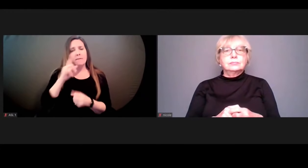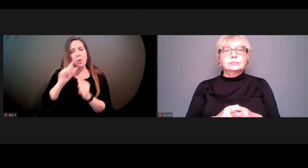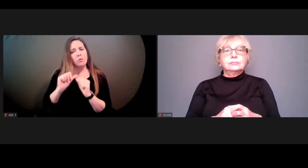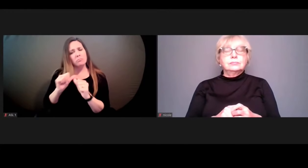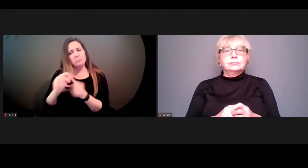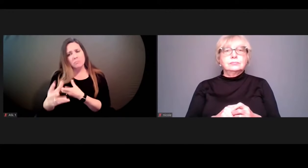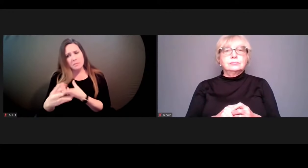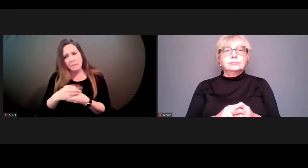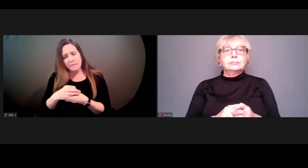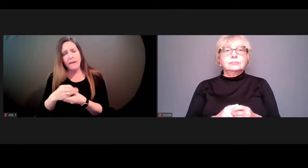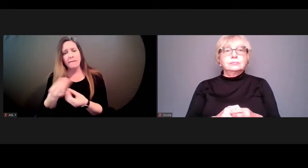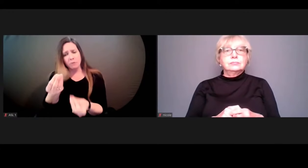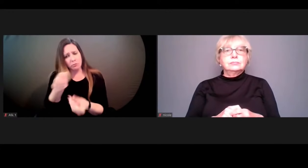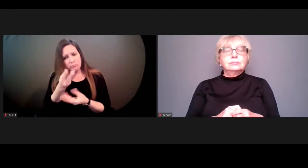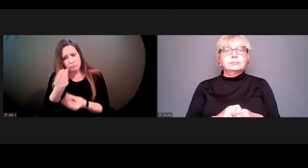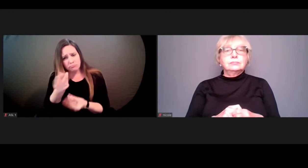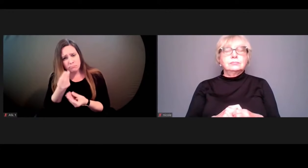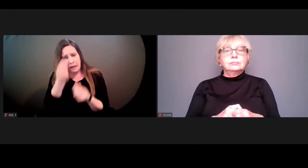information.